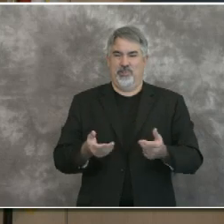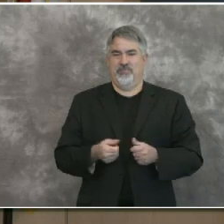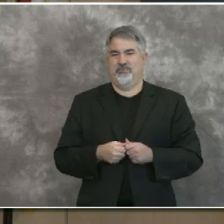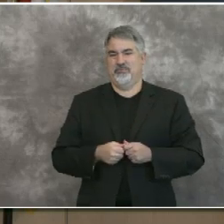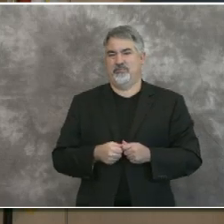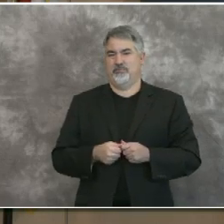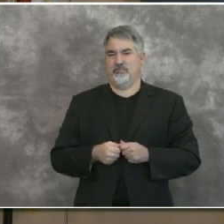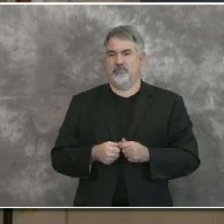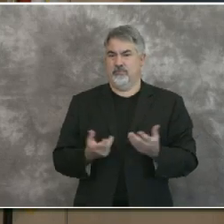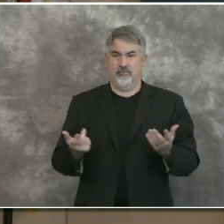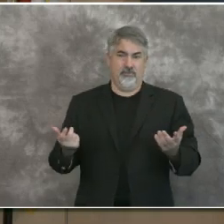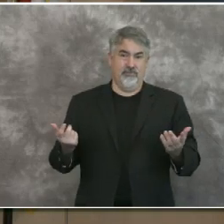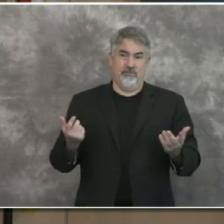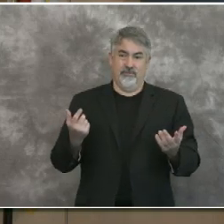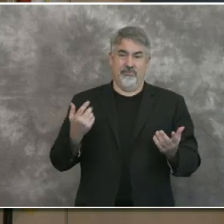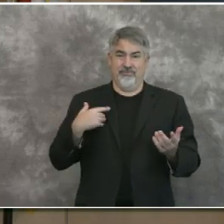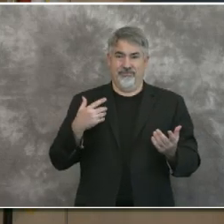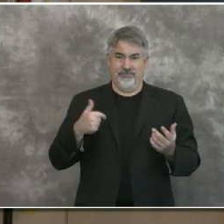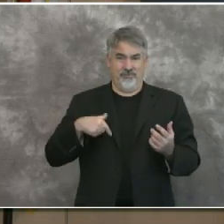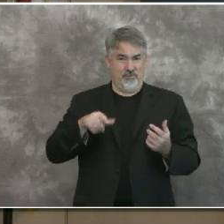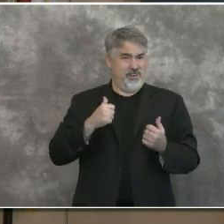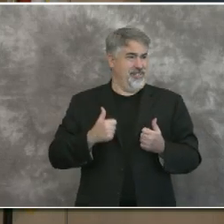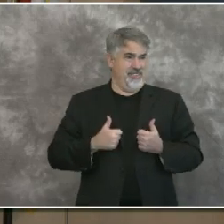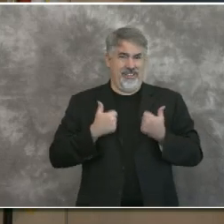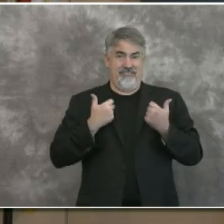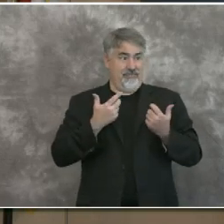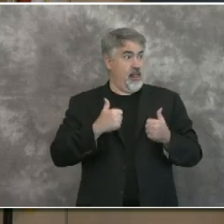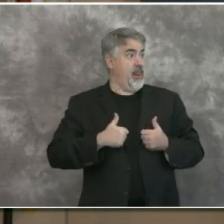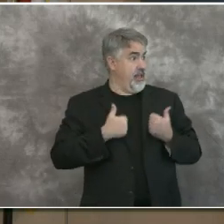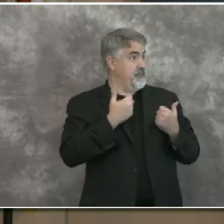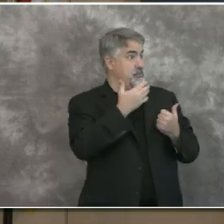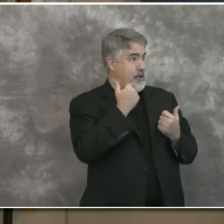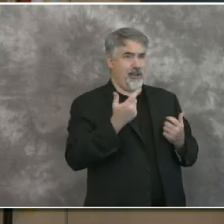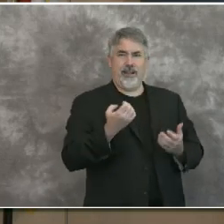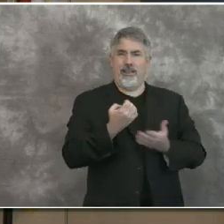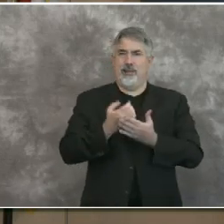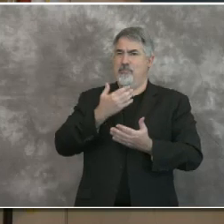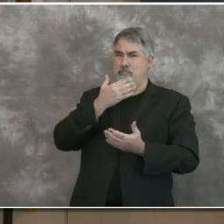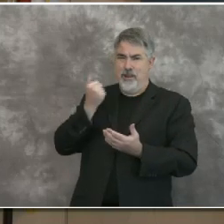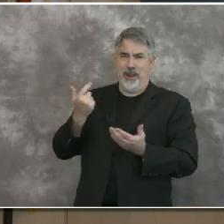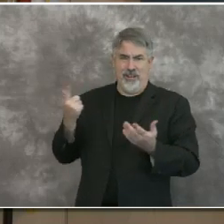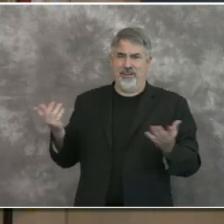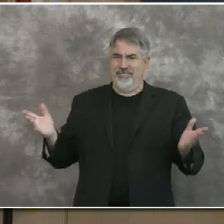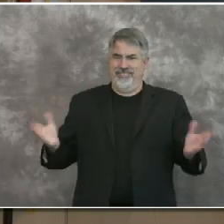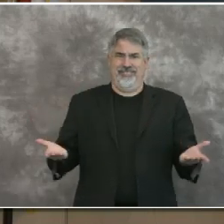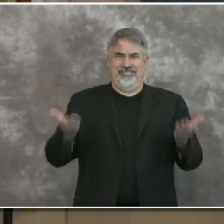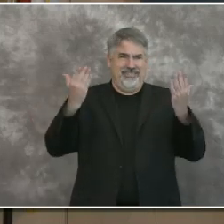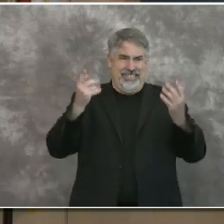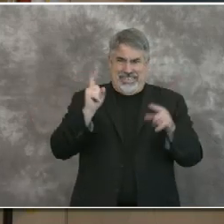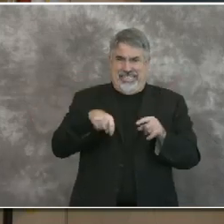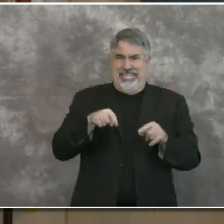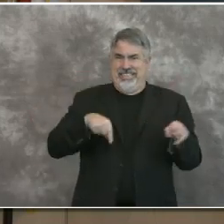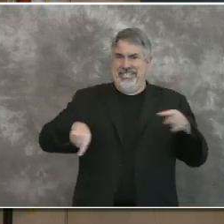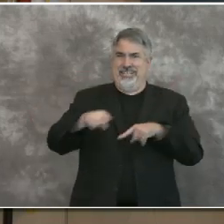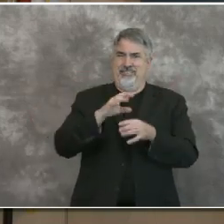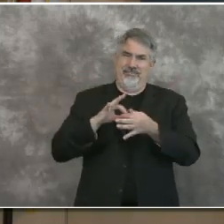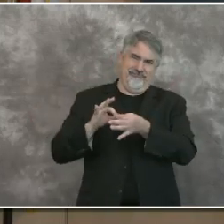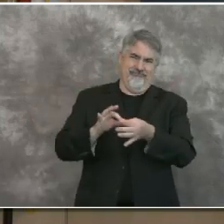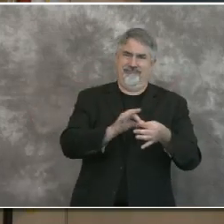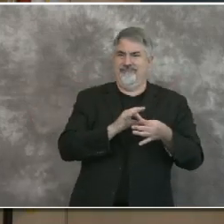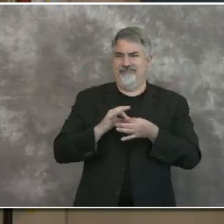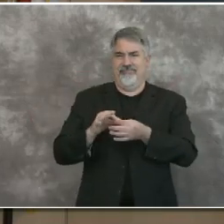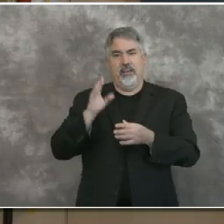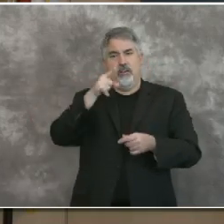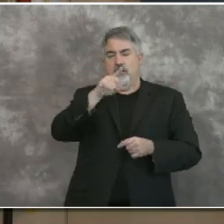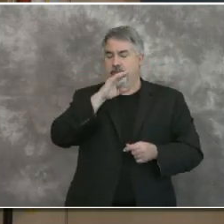protect life, but to protect the economic recovery, to ensure that we do it in a responsible way. So we understand the frustration, we understand the